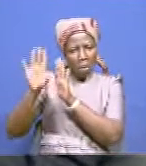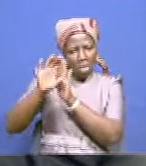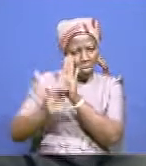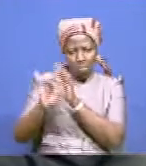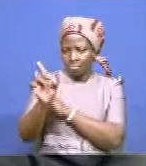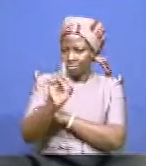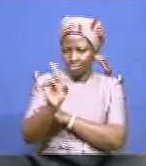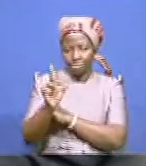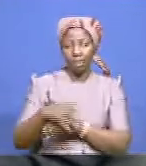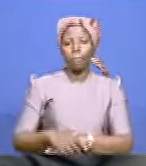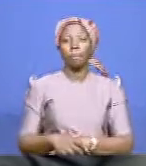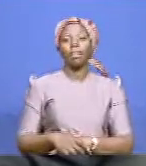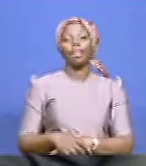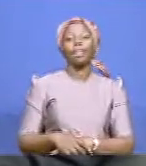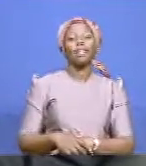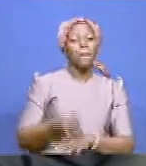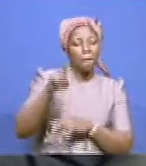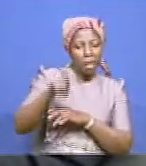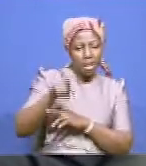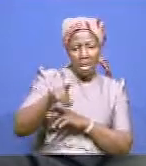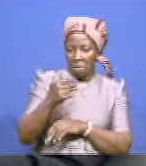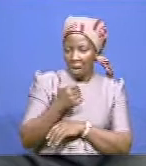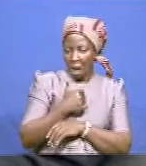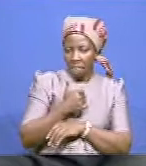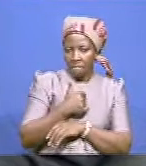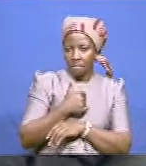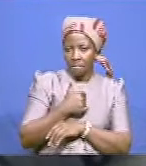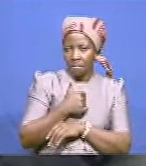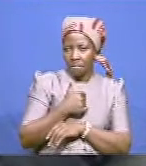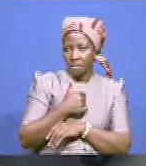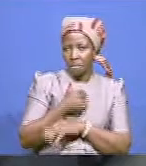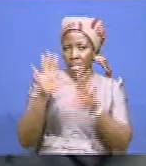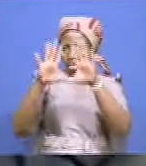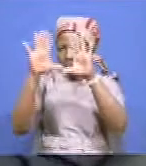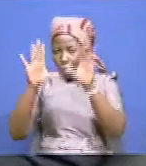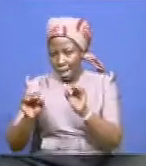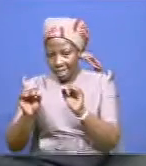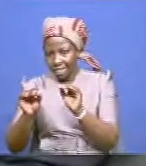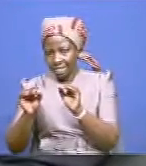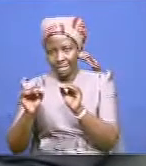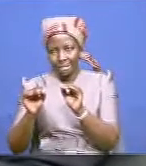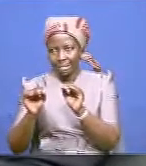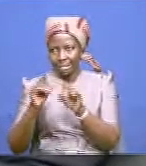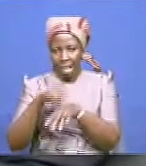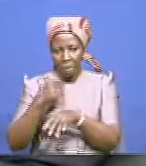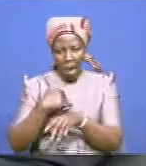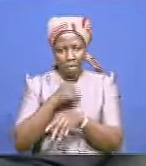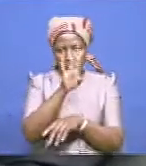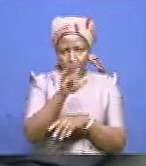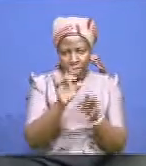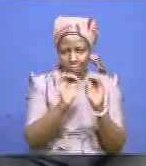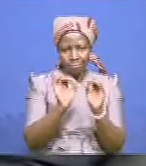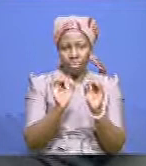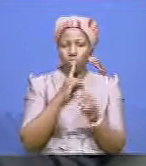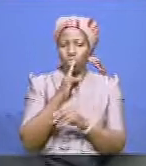And therefore, we ought not to have had a budget in place when there is no division of revenue bill. And therefore, the